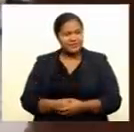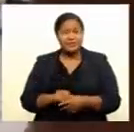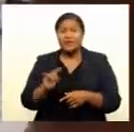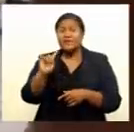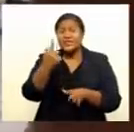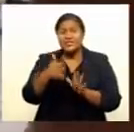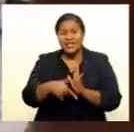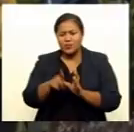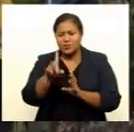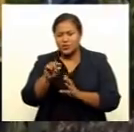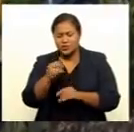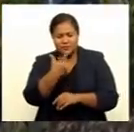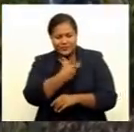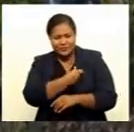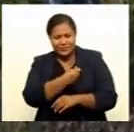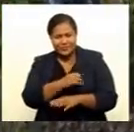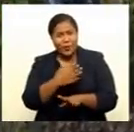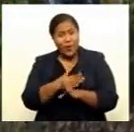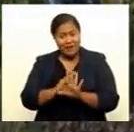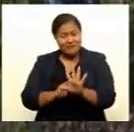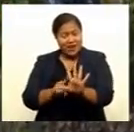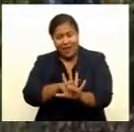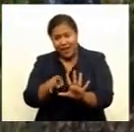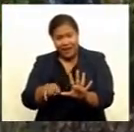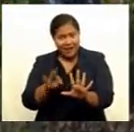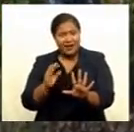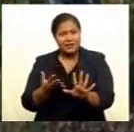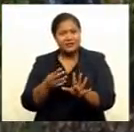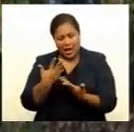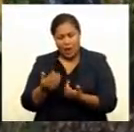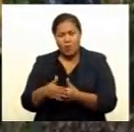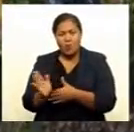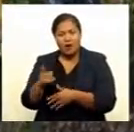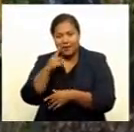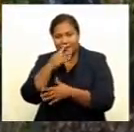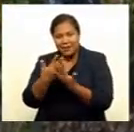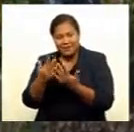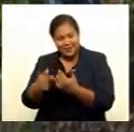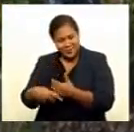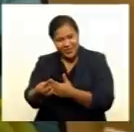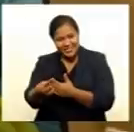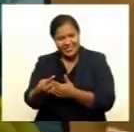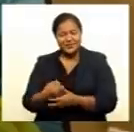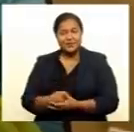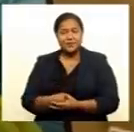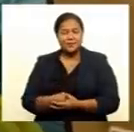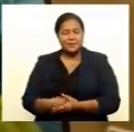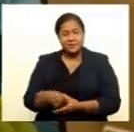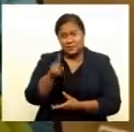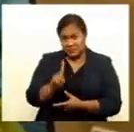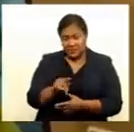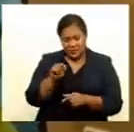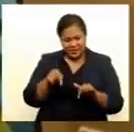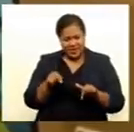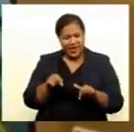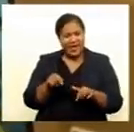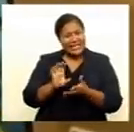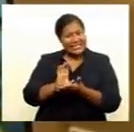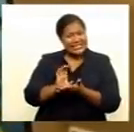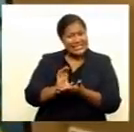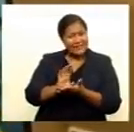did vaccinate the frontliners, but then we open to the public as it goes on. And today, we are here in the Civic